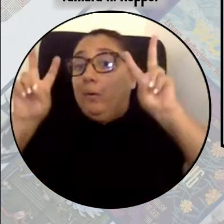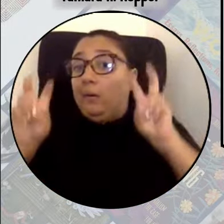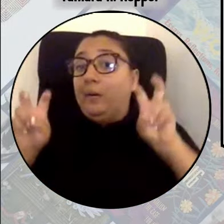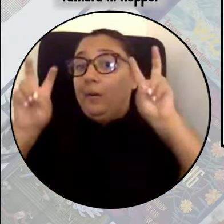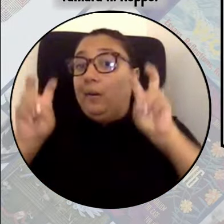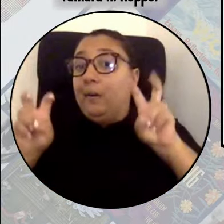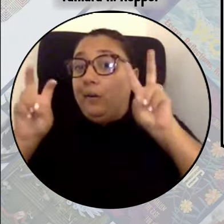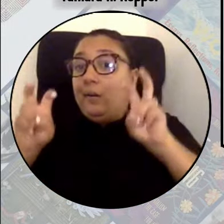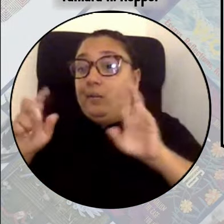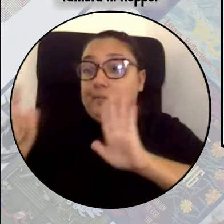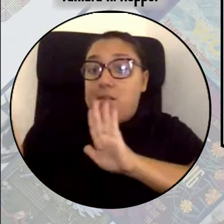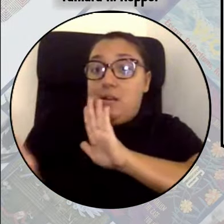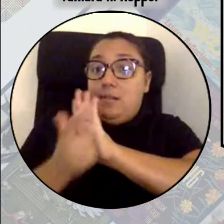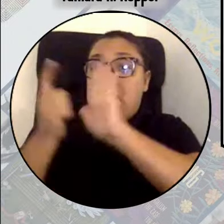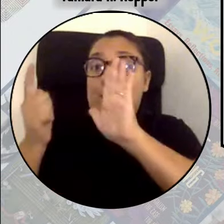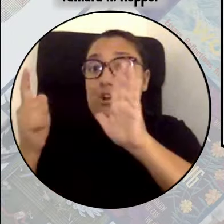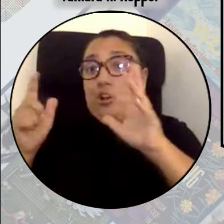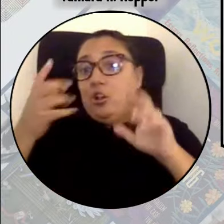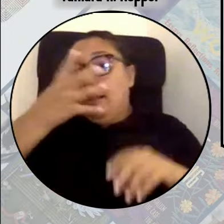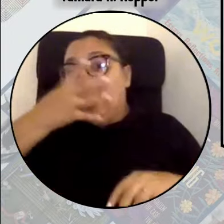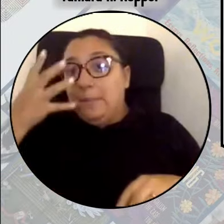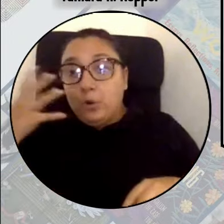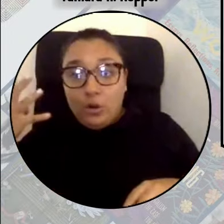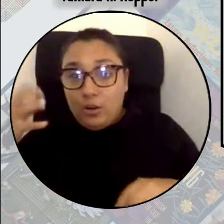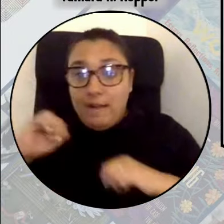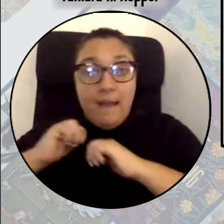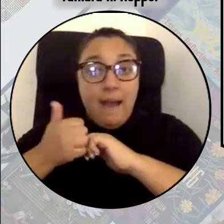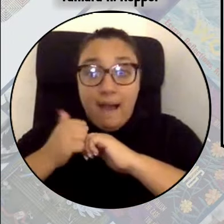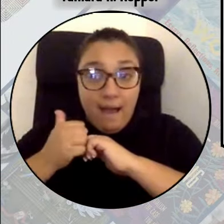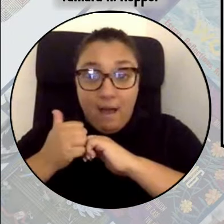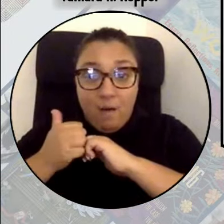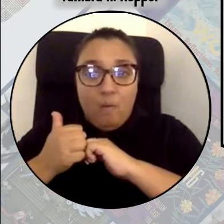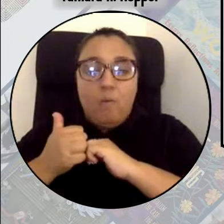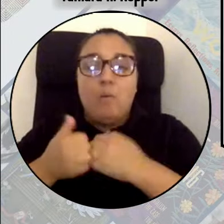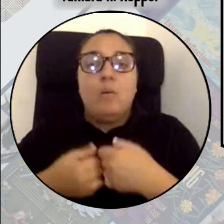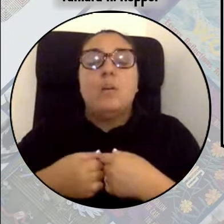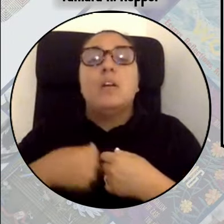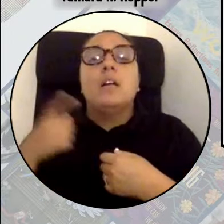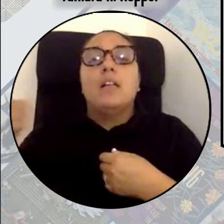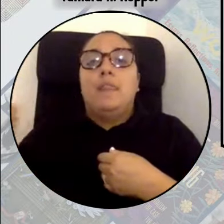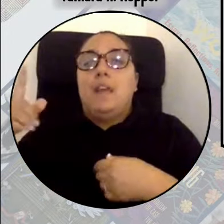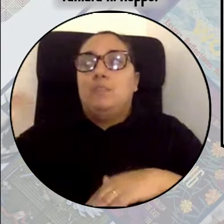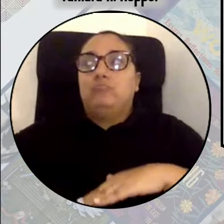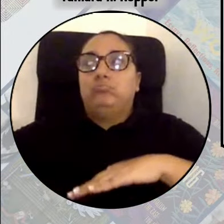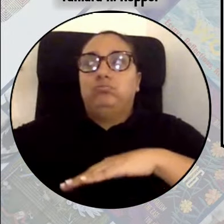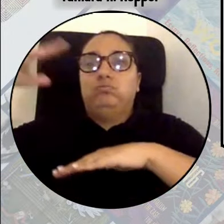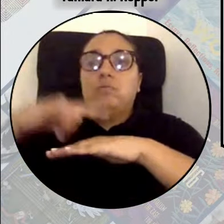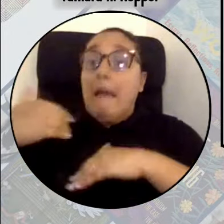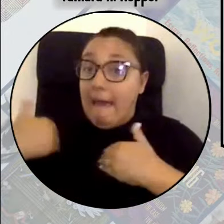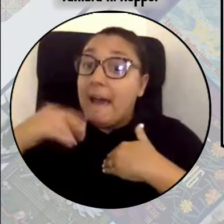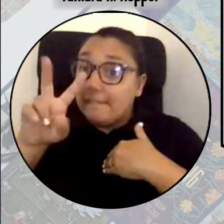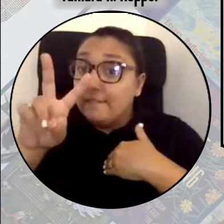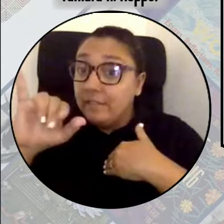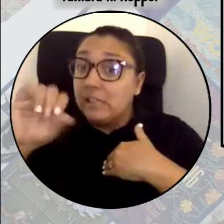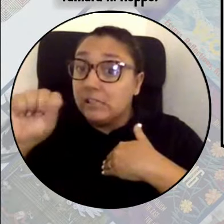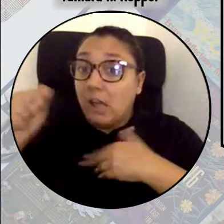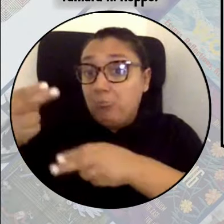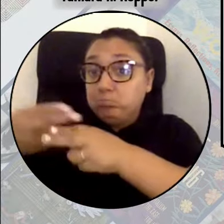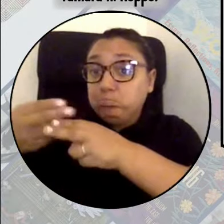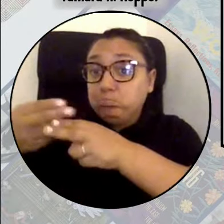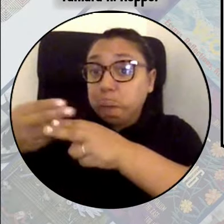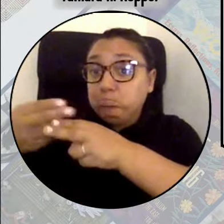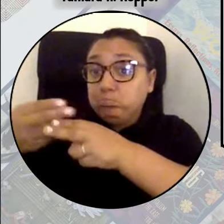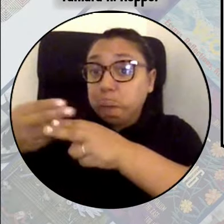become illegal is by overstaying their visas. And if you are admitted in a